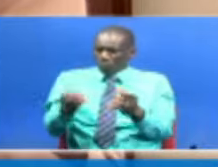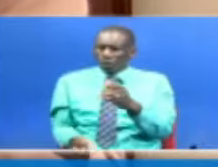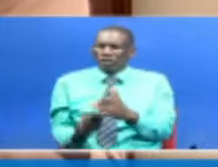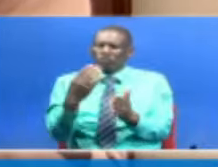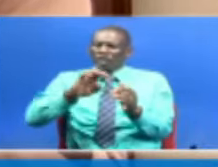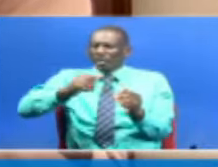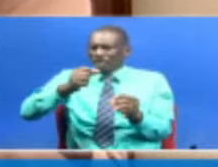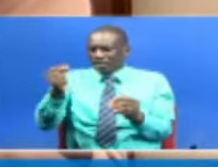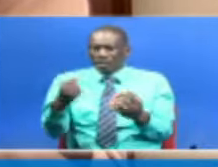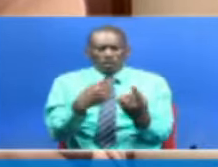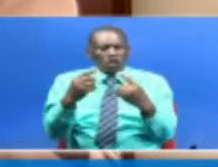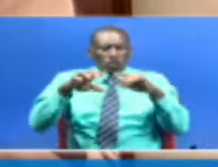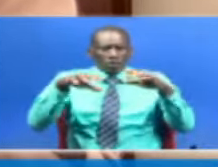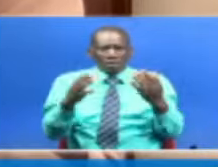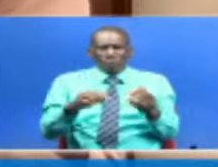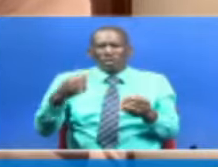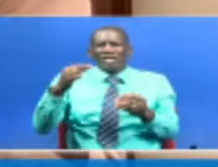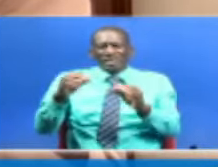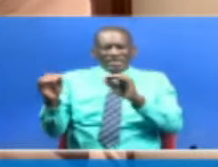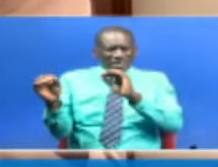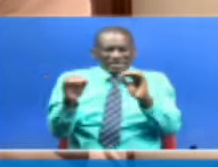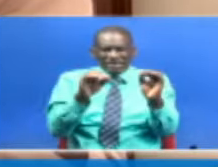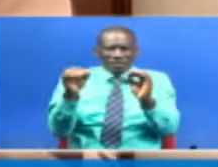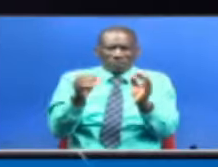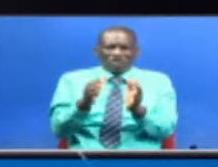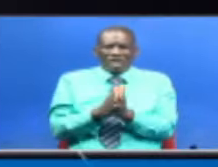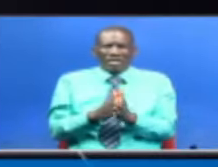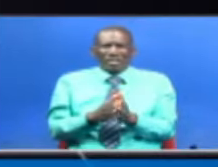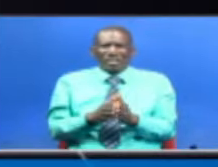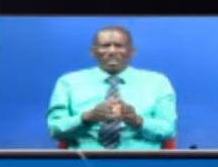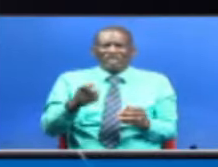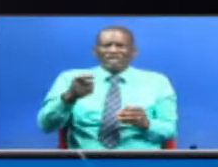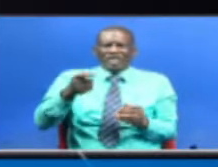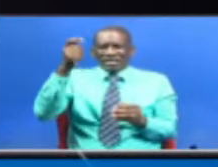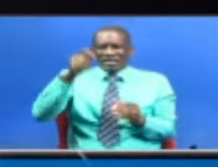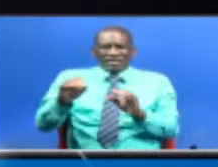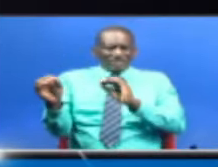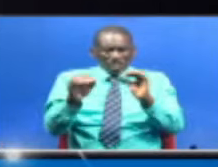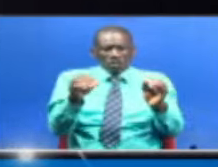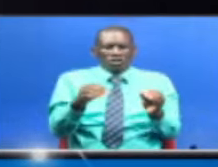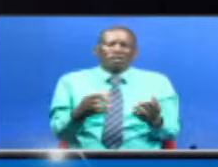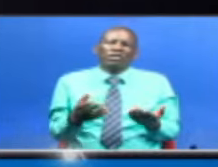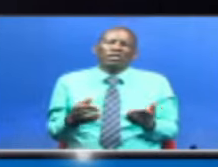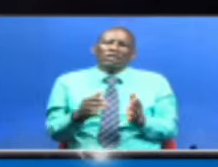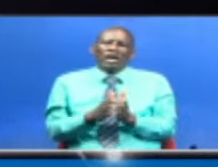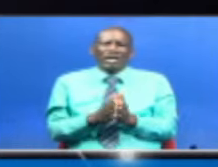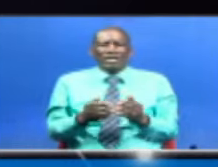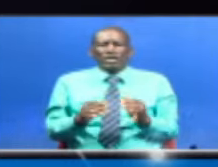about green transition and just transition, and oh my God, the global is